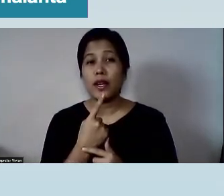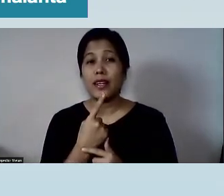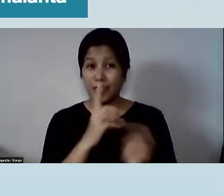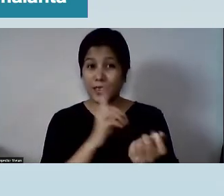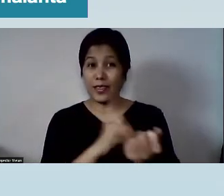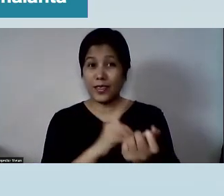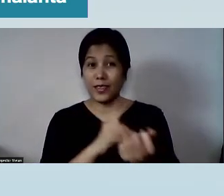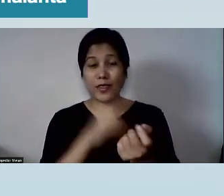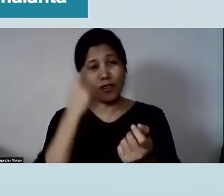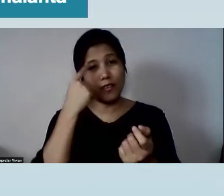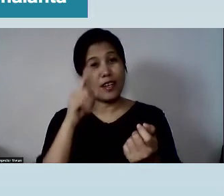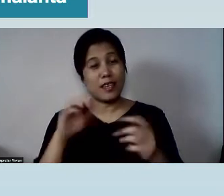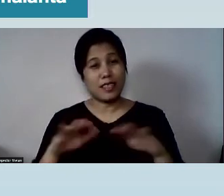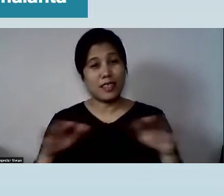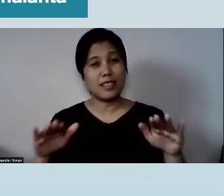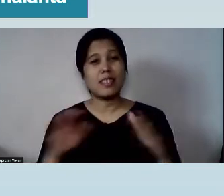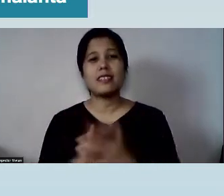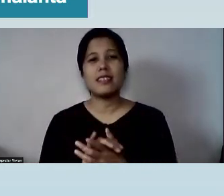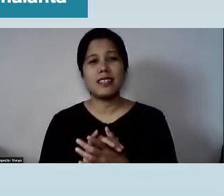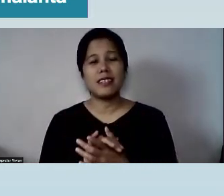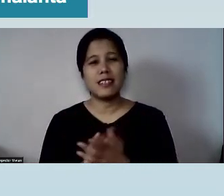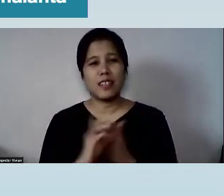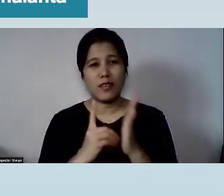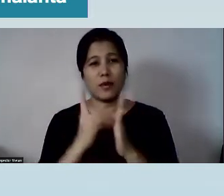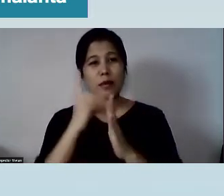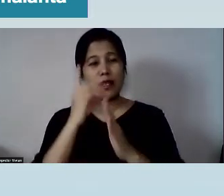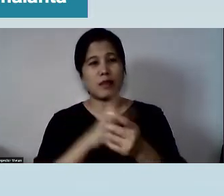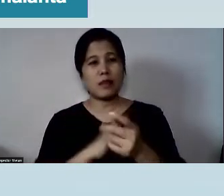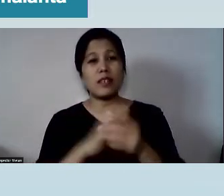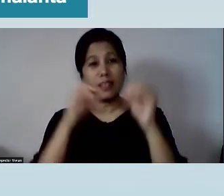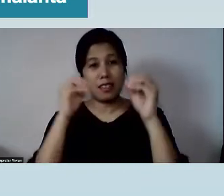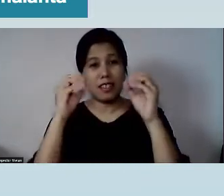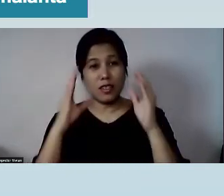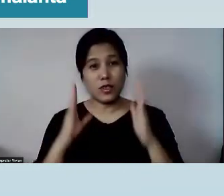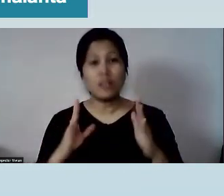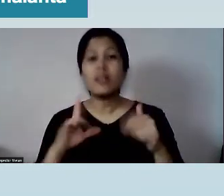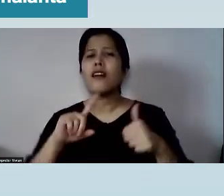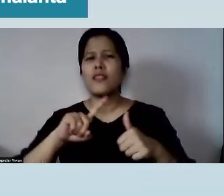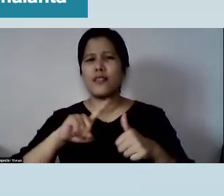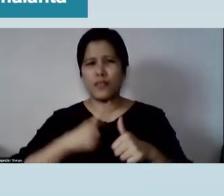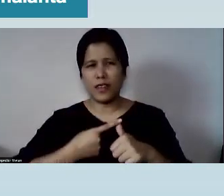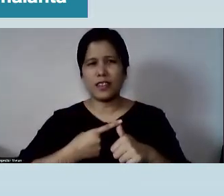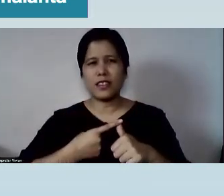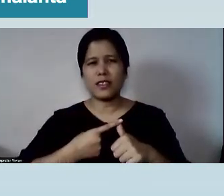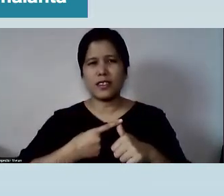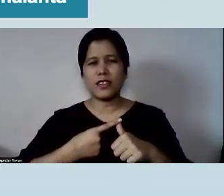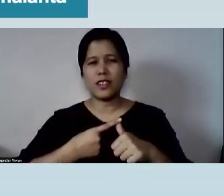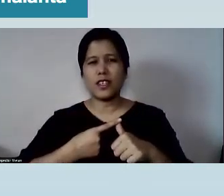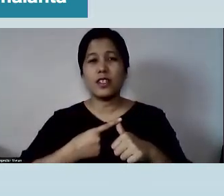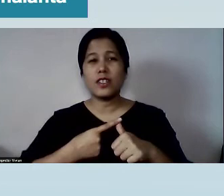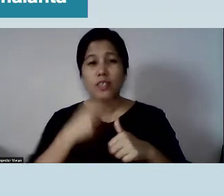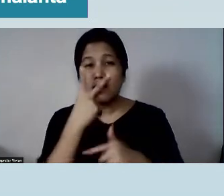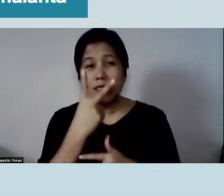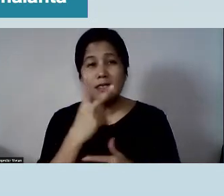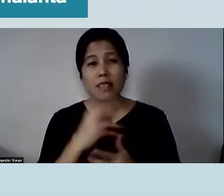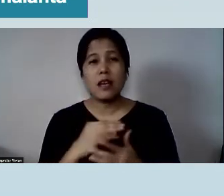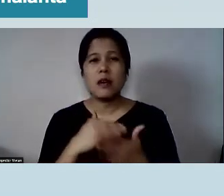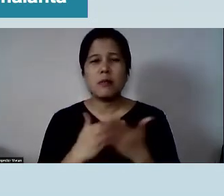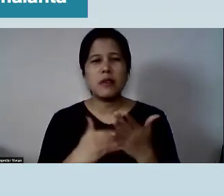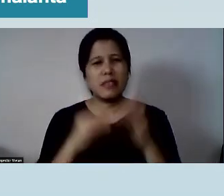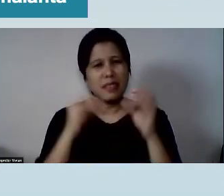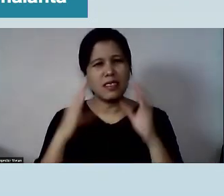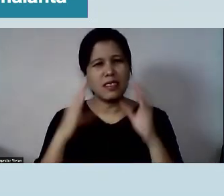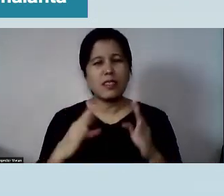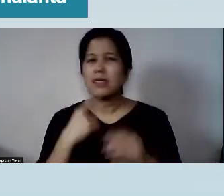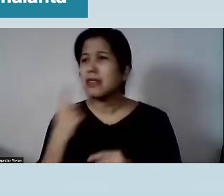please. Developmental pediatricians. Teachers are the first to identify this. But the teachers, pag sinabi sa mommy